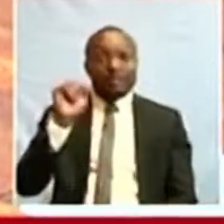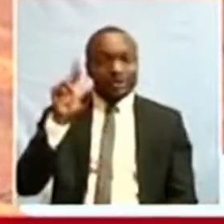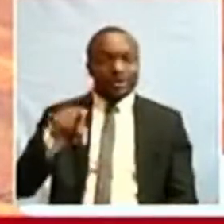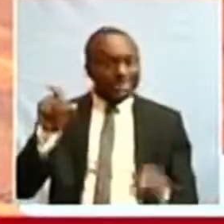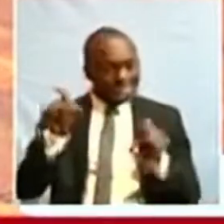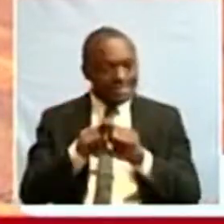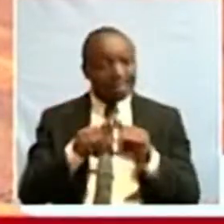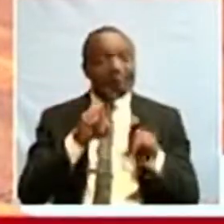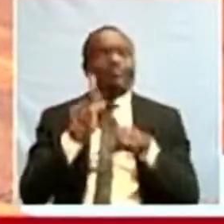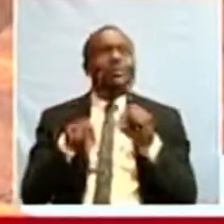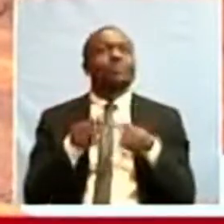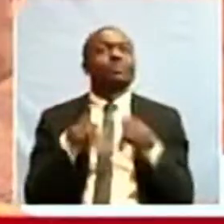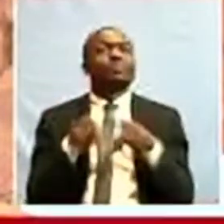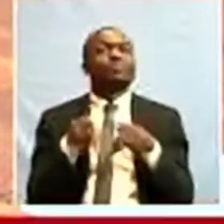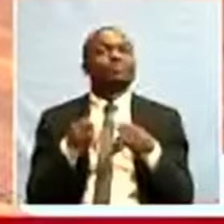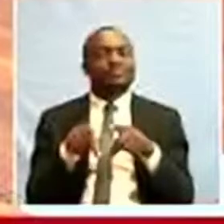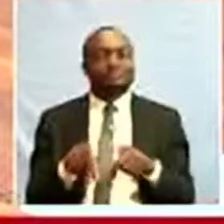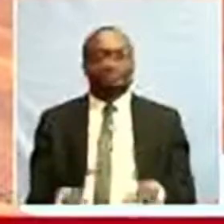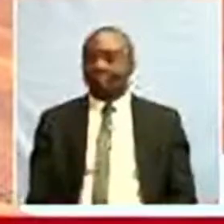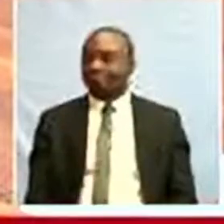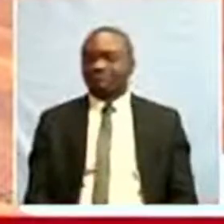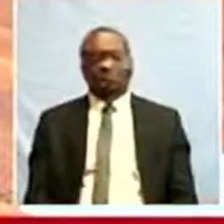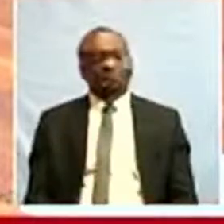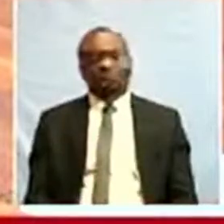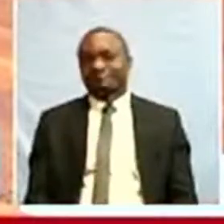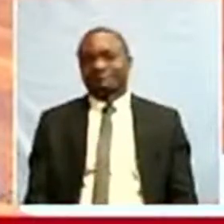same beneficiary. Then we are